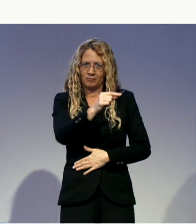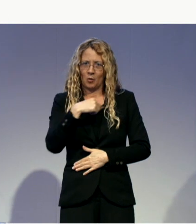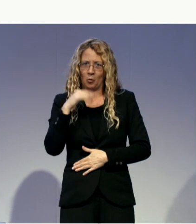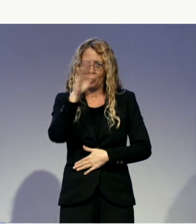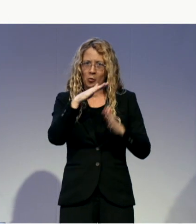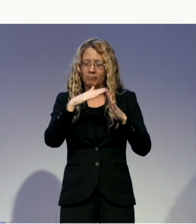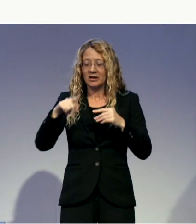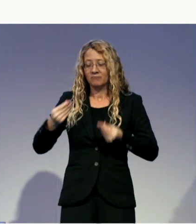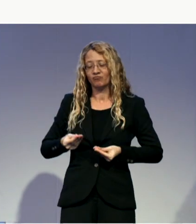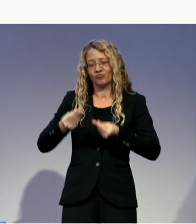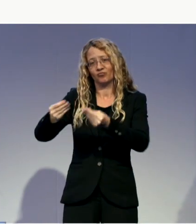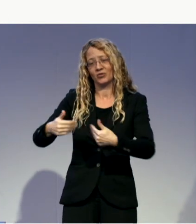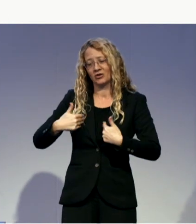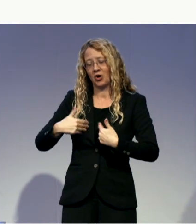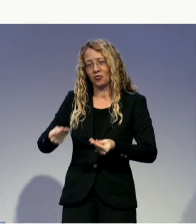you. Thank